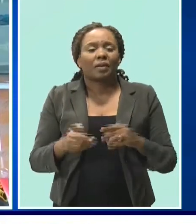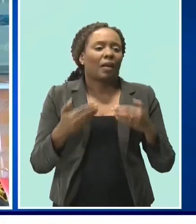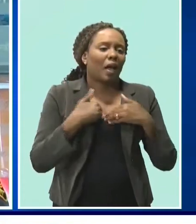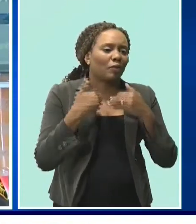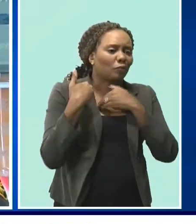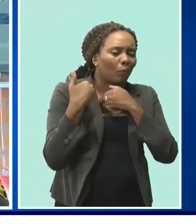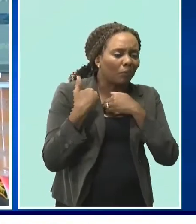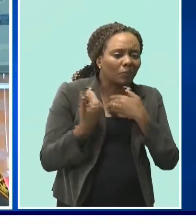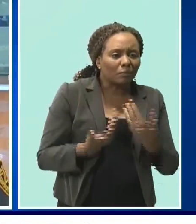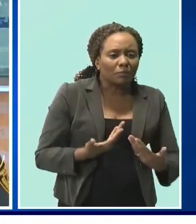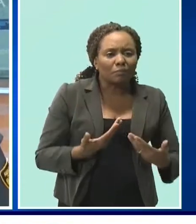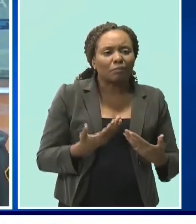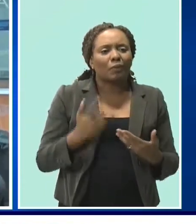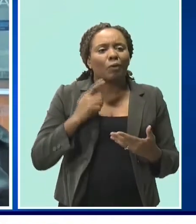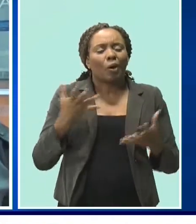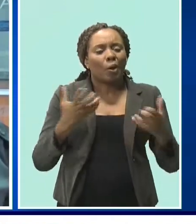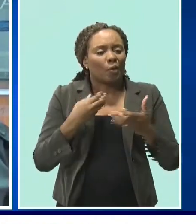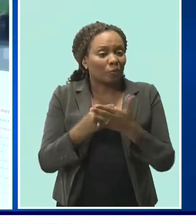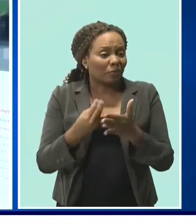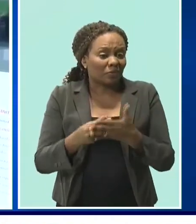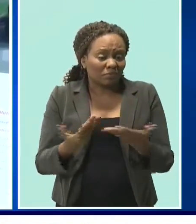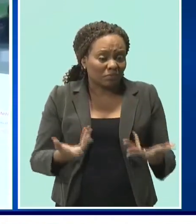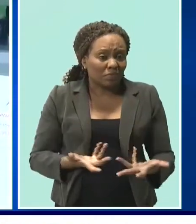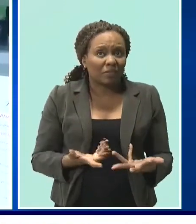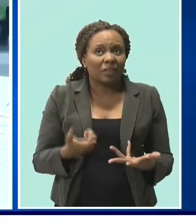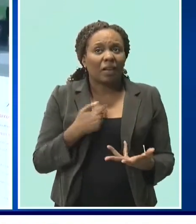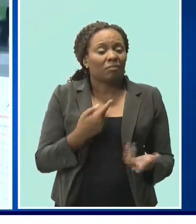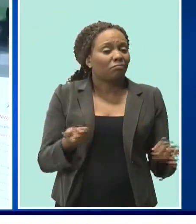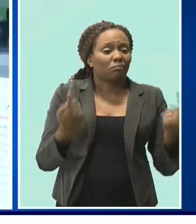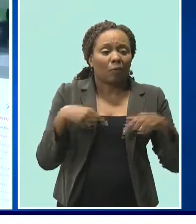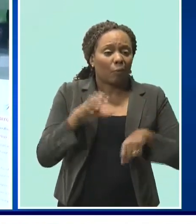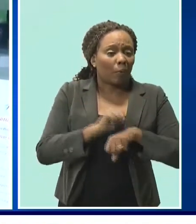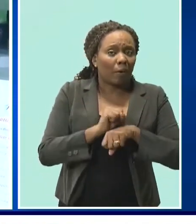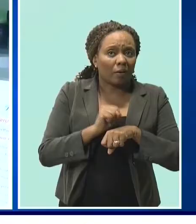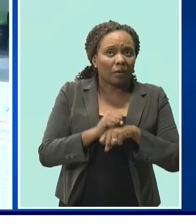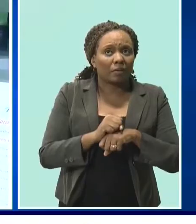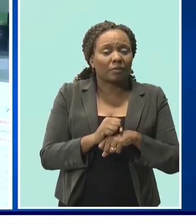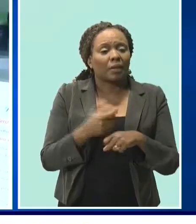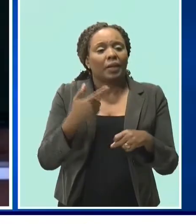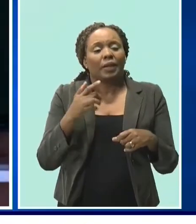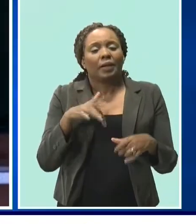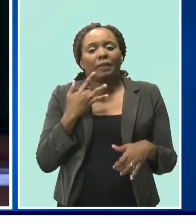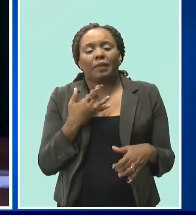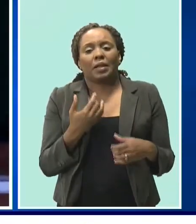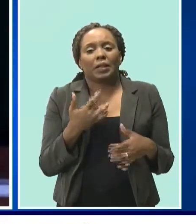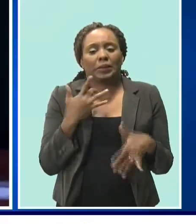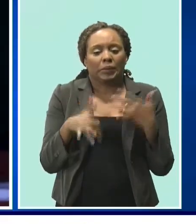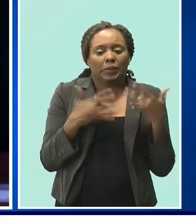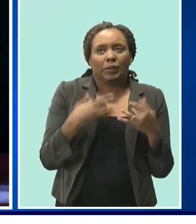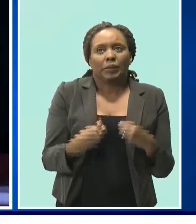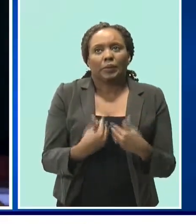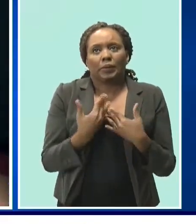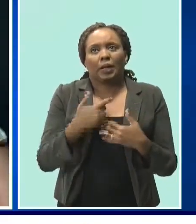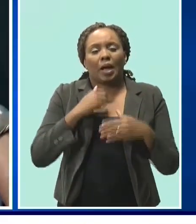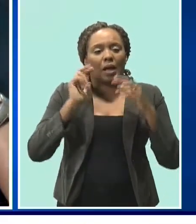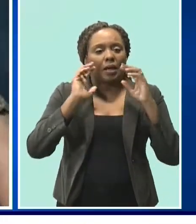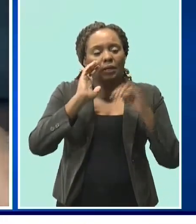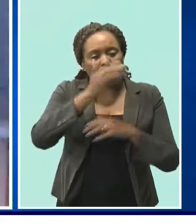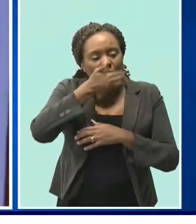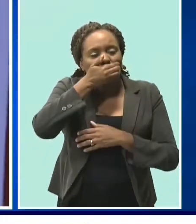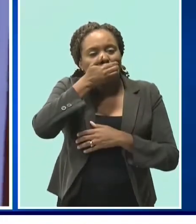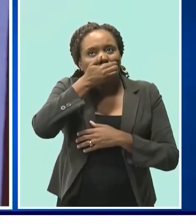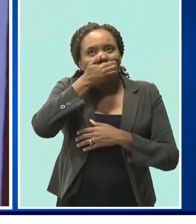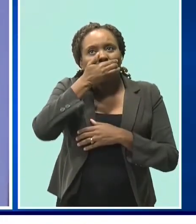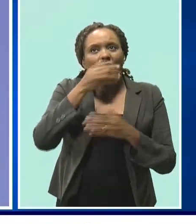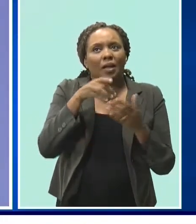duty to perform and to make money. So I just used to come along, get some motivation, just make sure I put on my mask, make sure